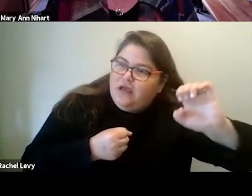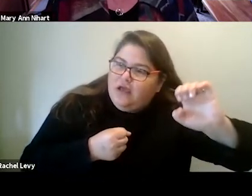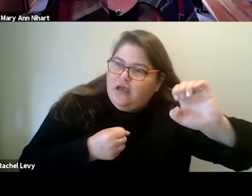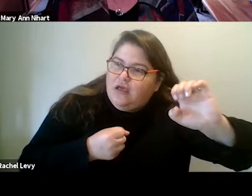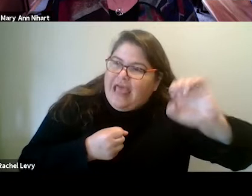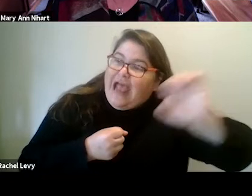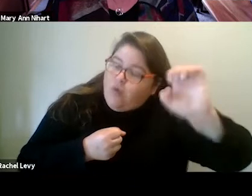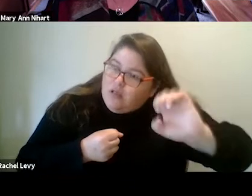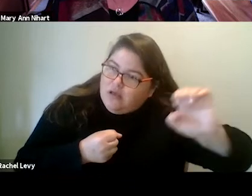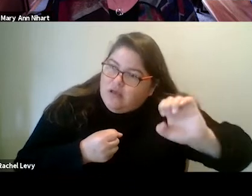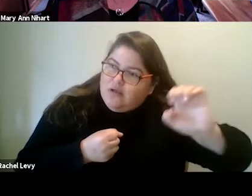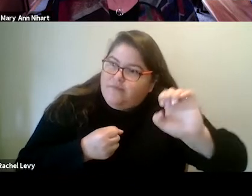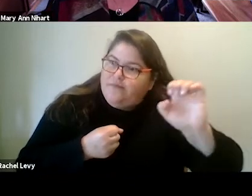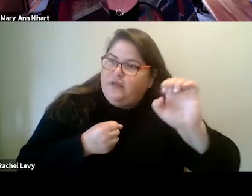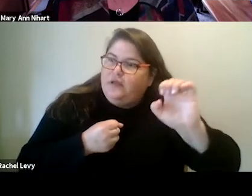Harold.